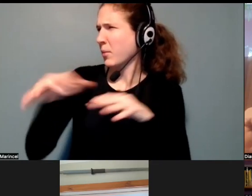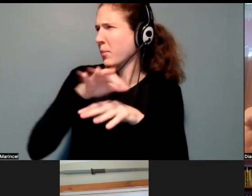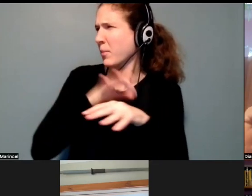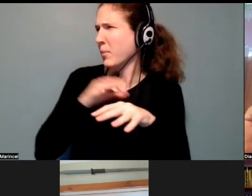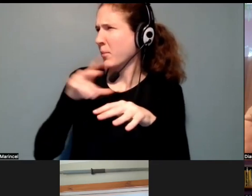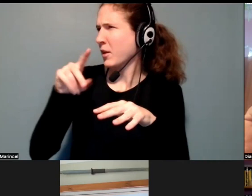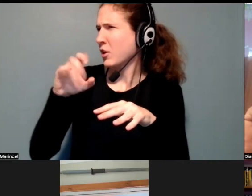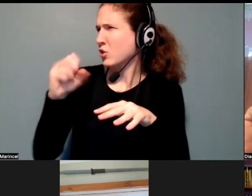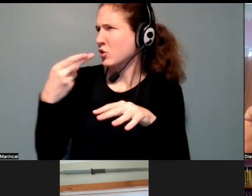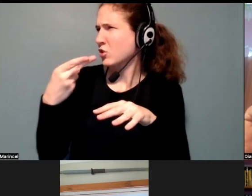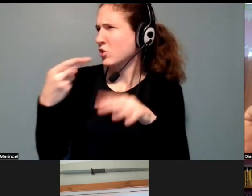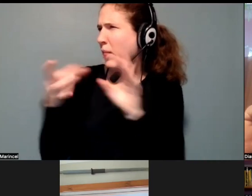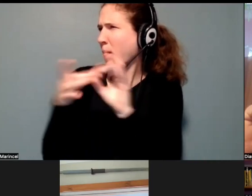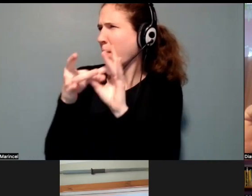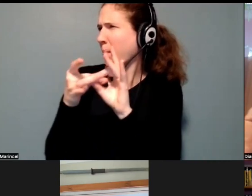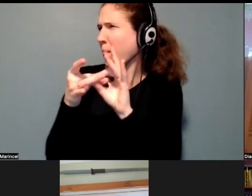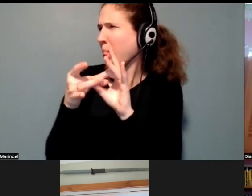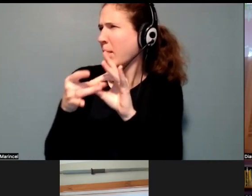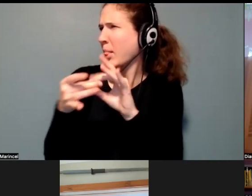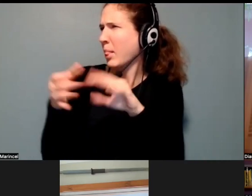shell together?